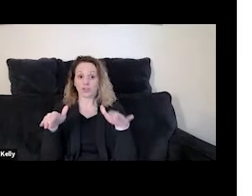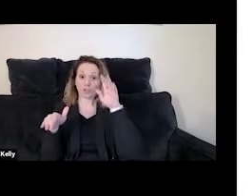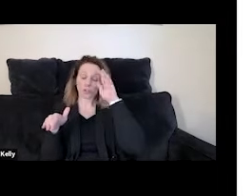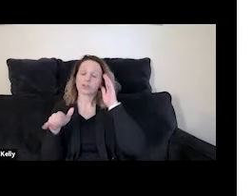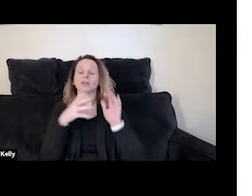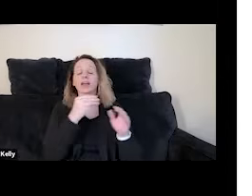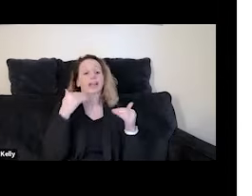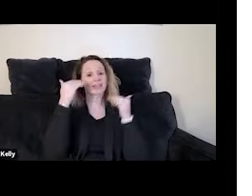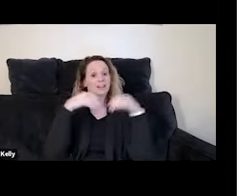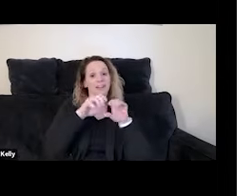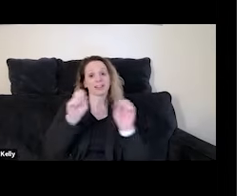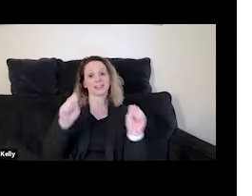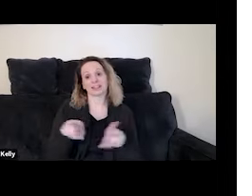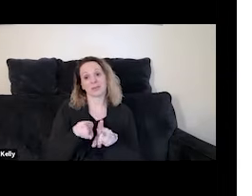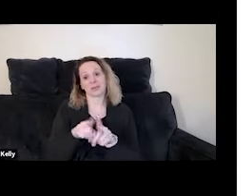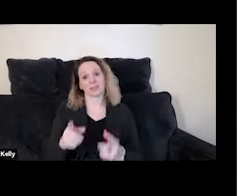adult mental health system as well.